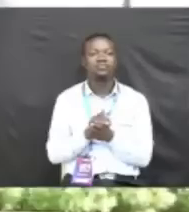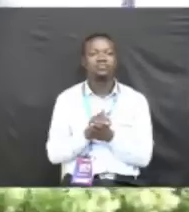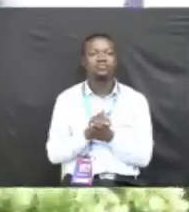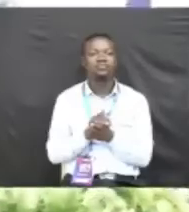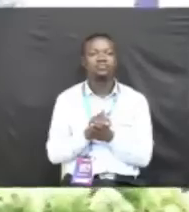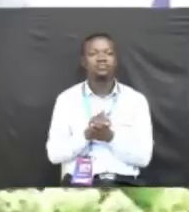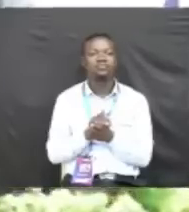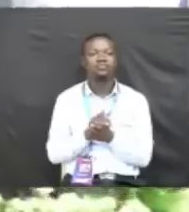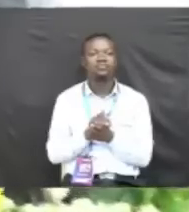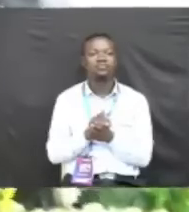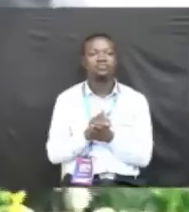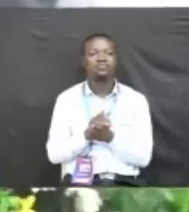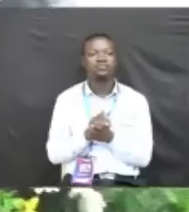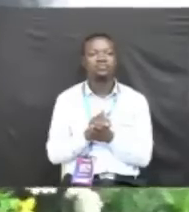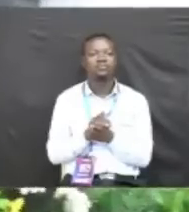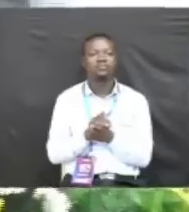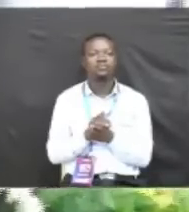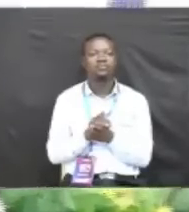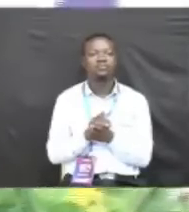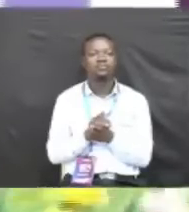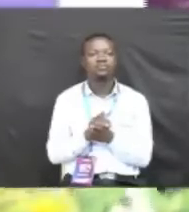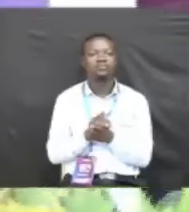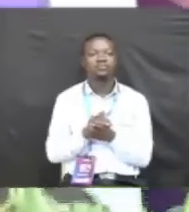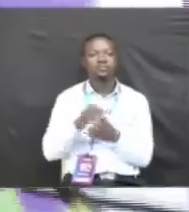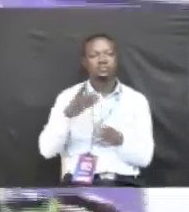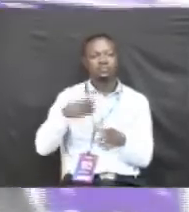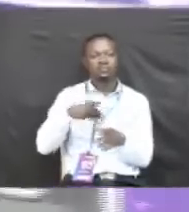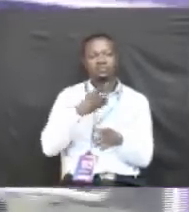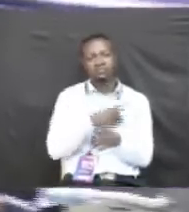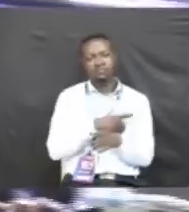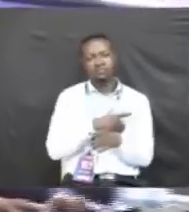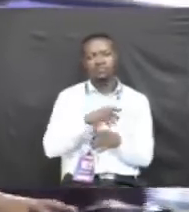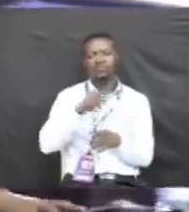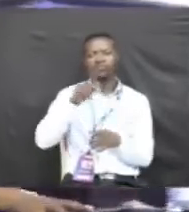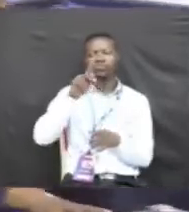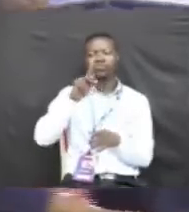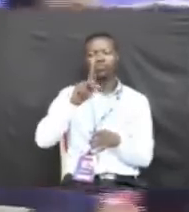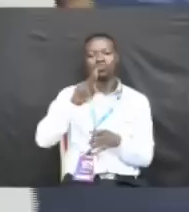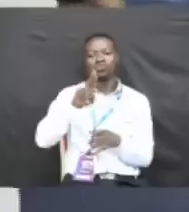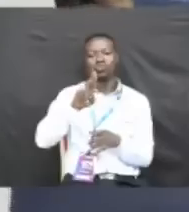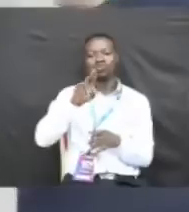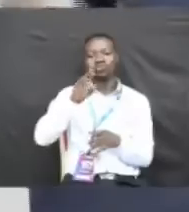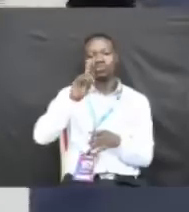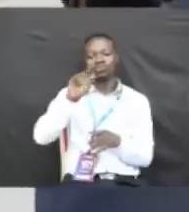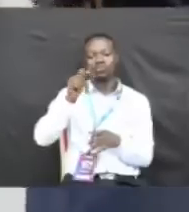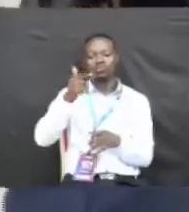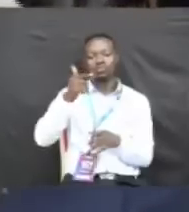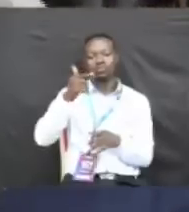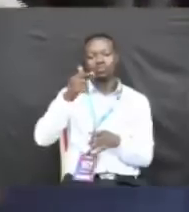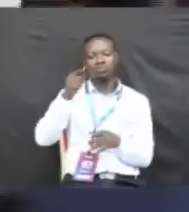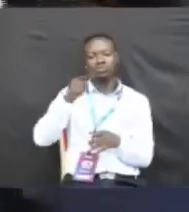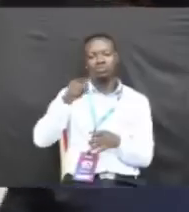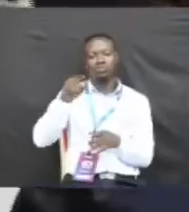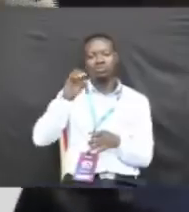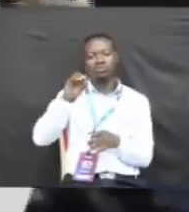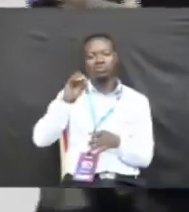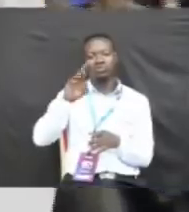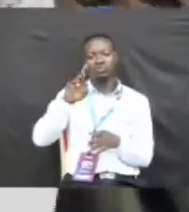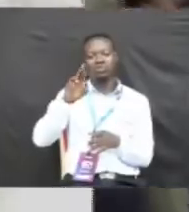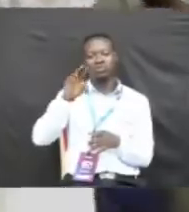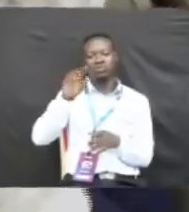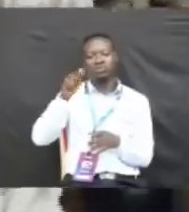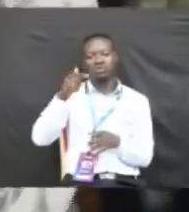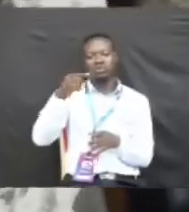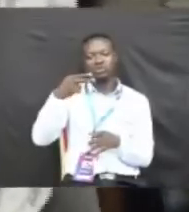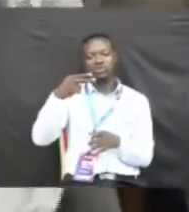Dicknesses Sophia Ki of Tesu area was a Ghana's outstanding